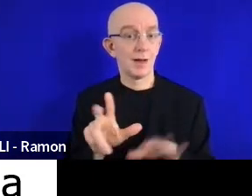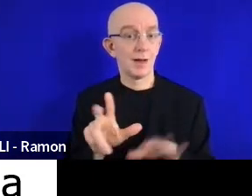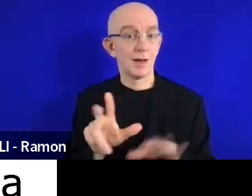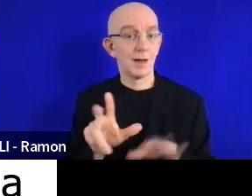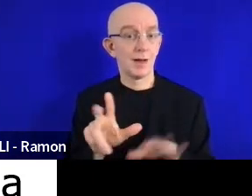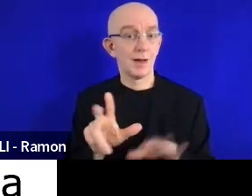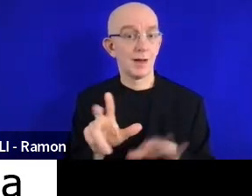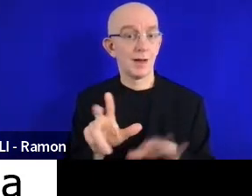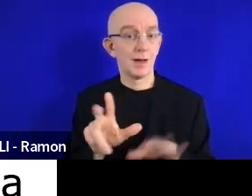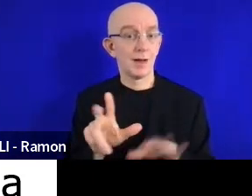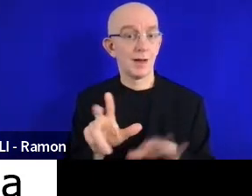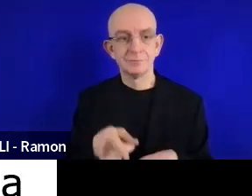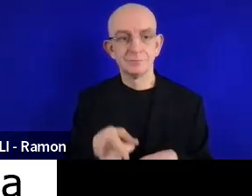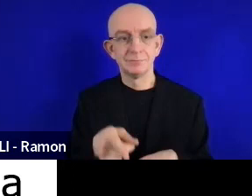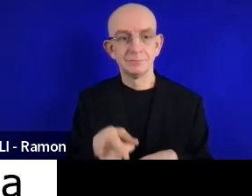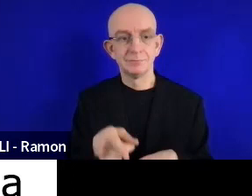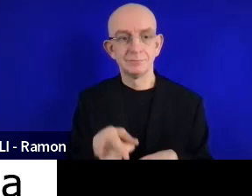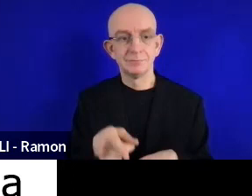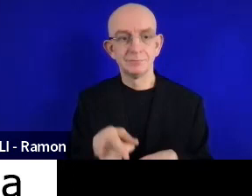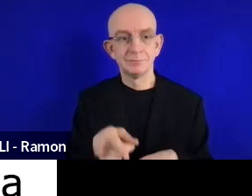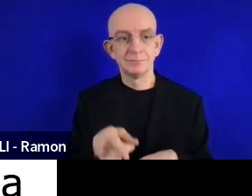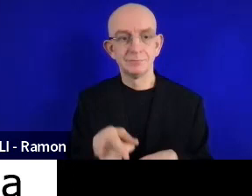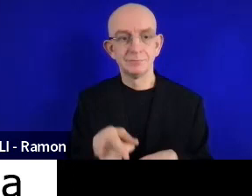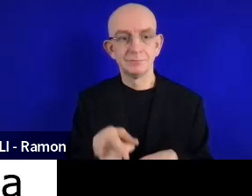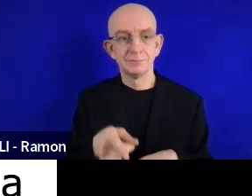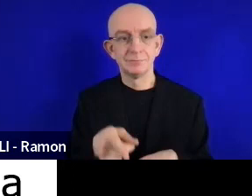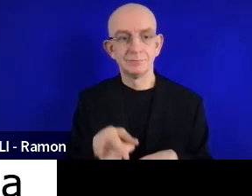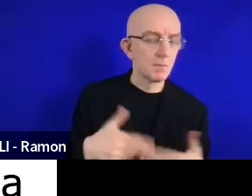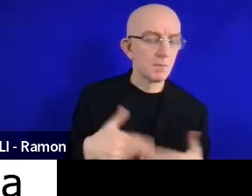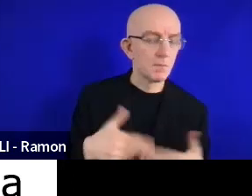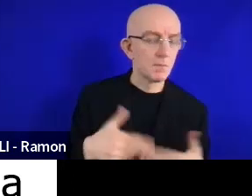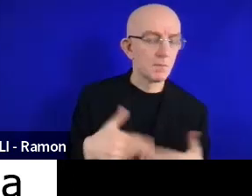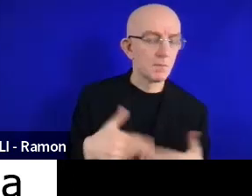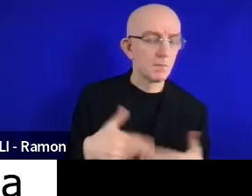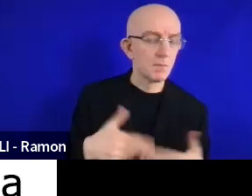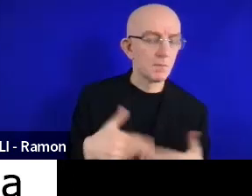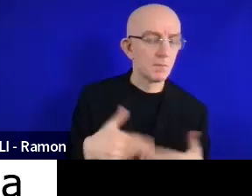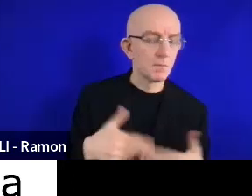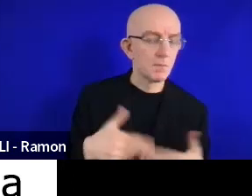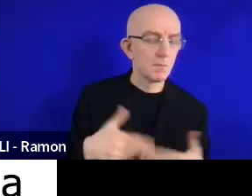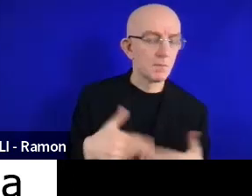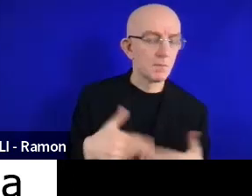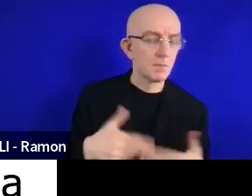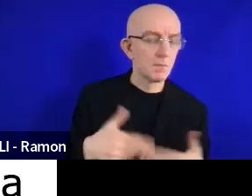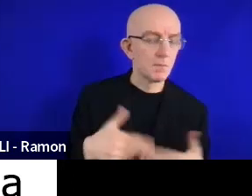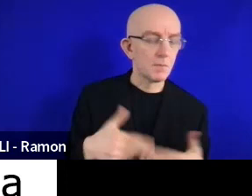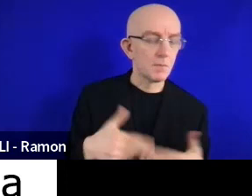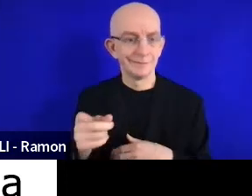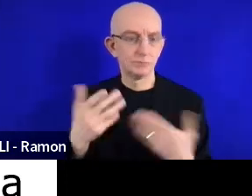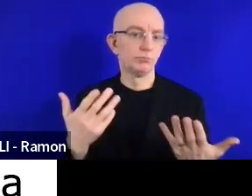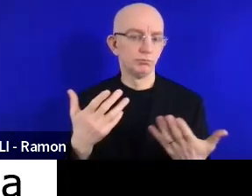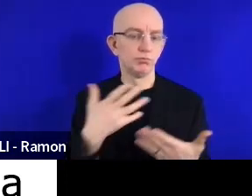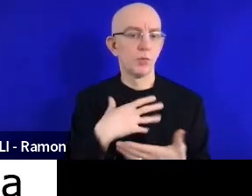a disability, shocks of onset of disability, the natural